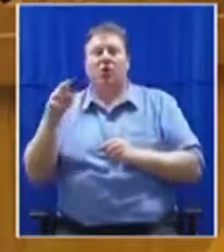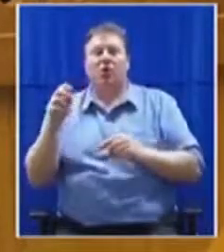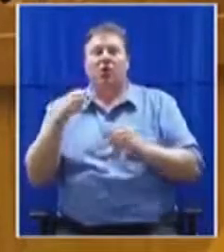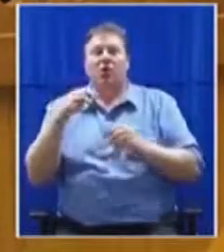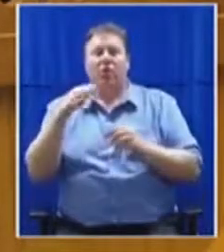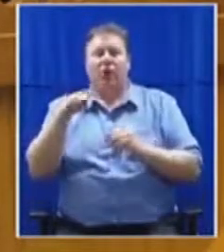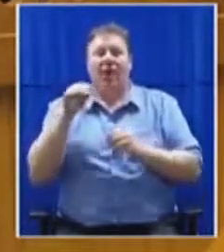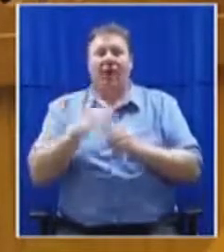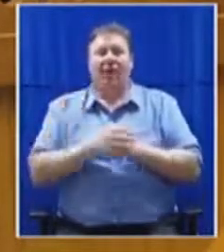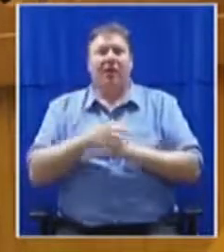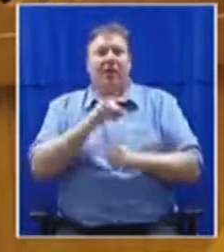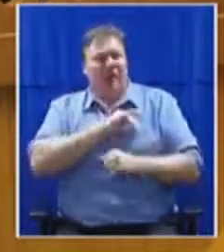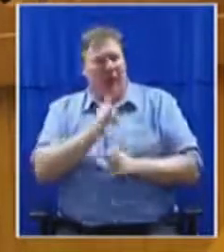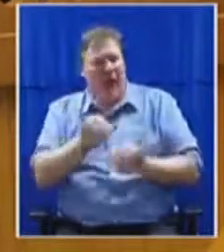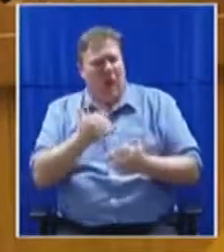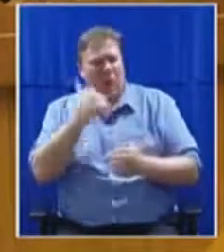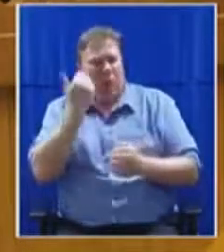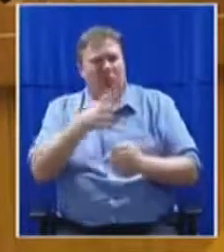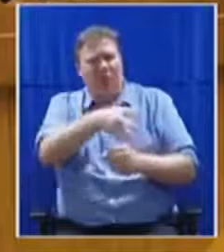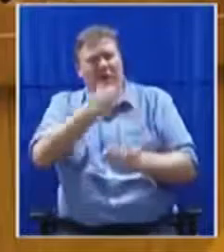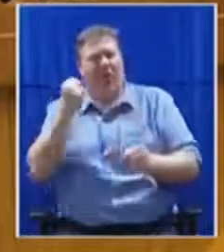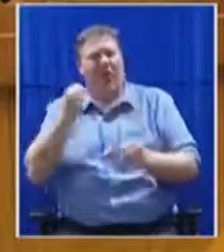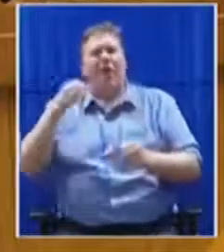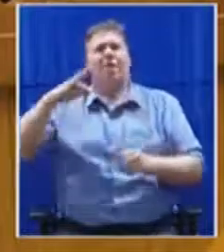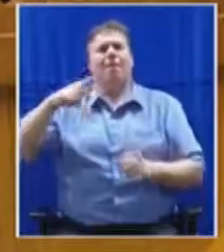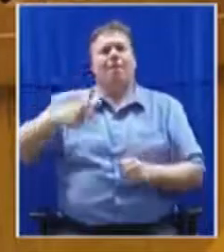pensions of poor, ordinary working South Africans.